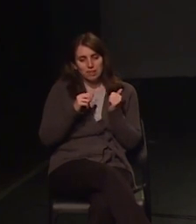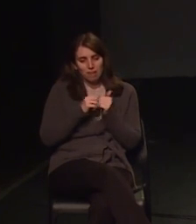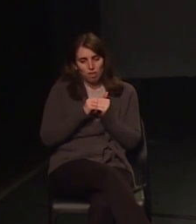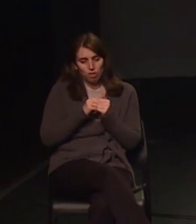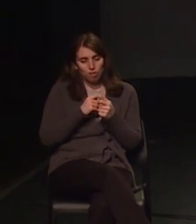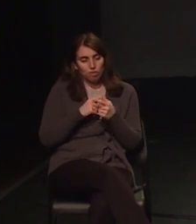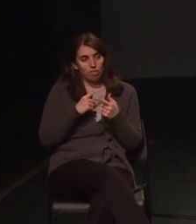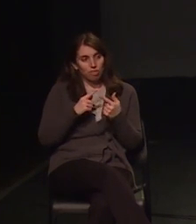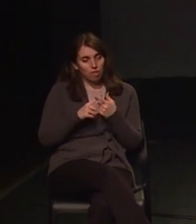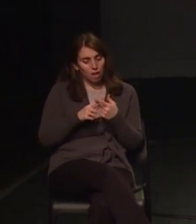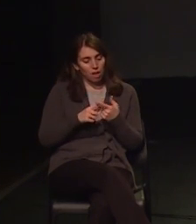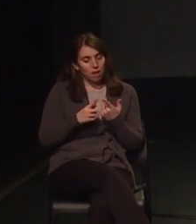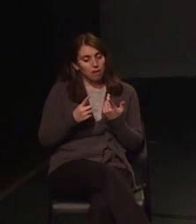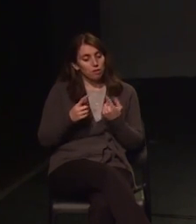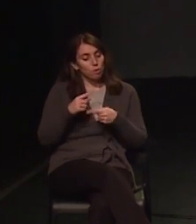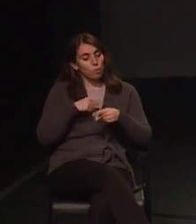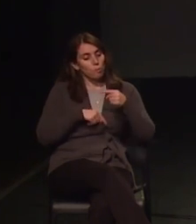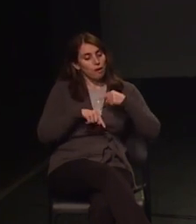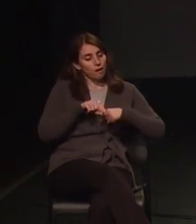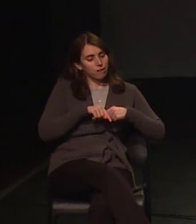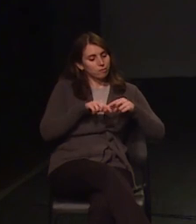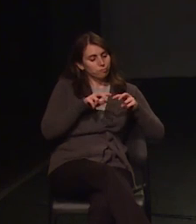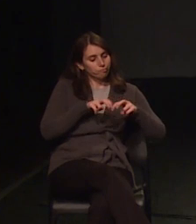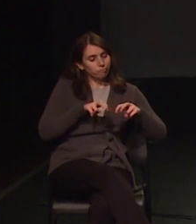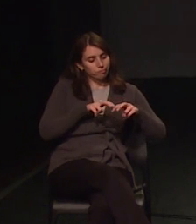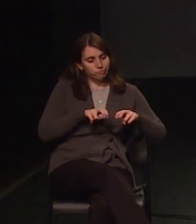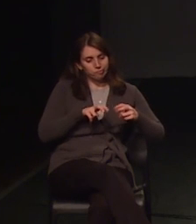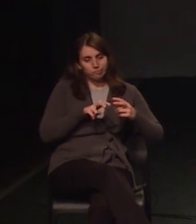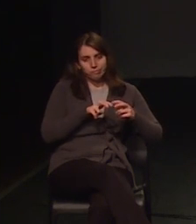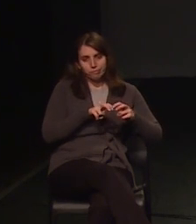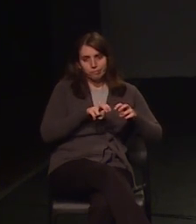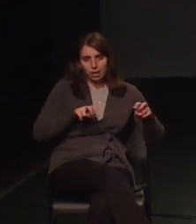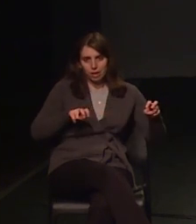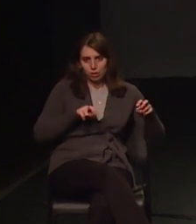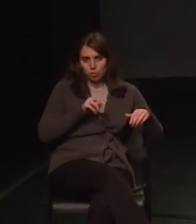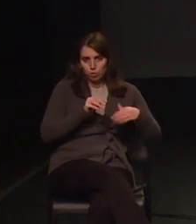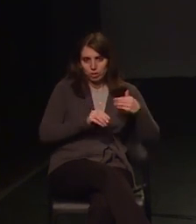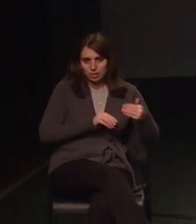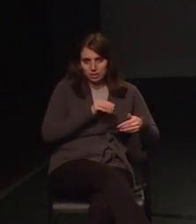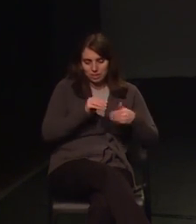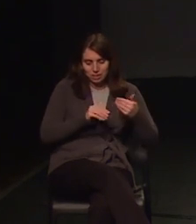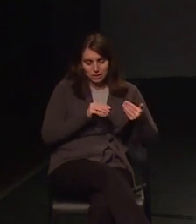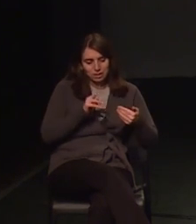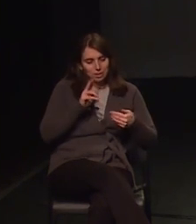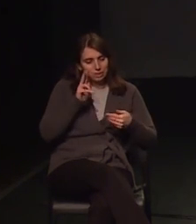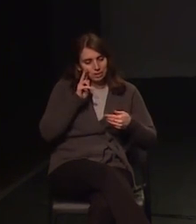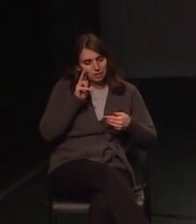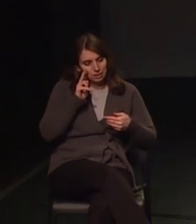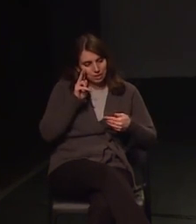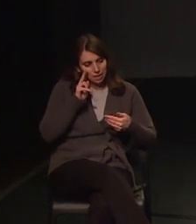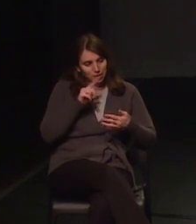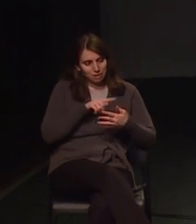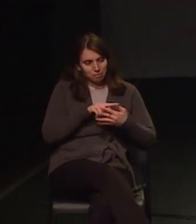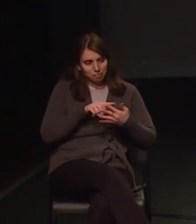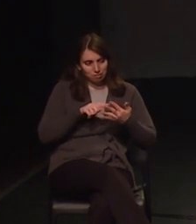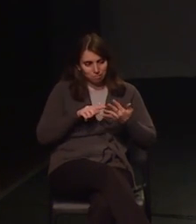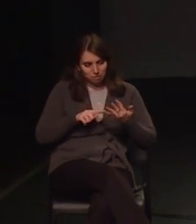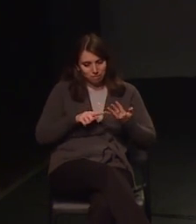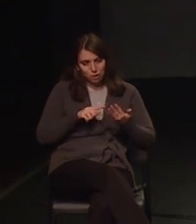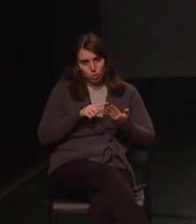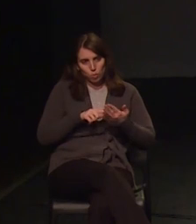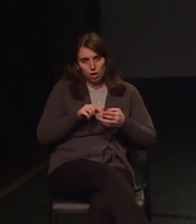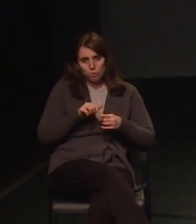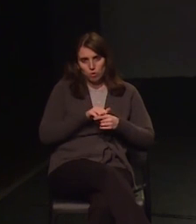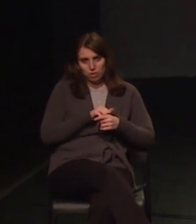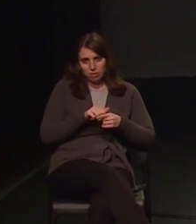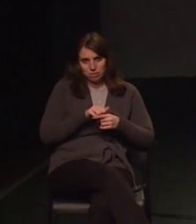processes to see where are the choke points in their panel processes that are informing certain inequitable outcomes on